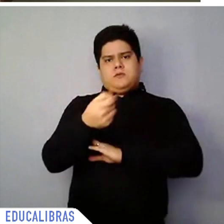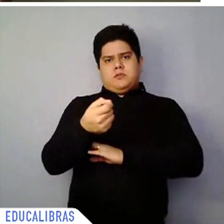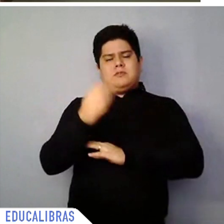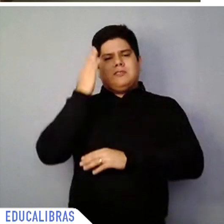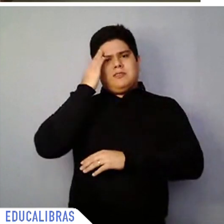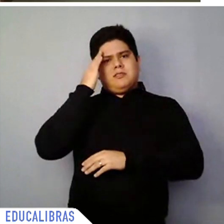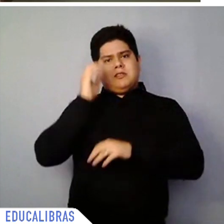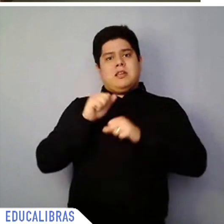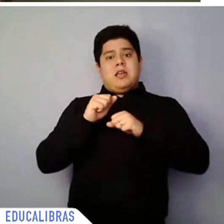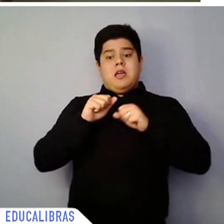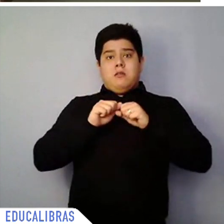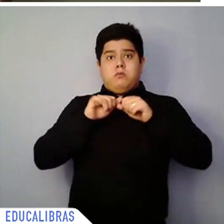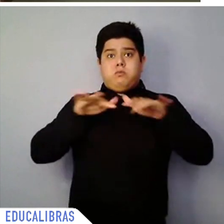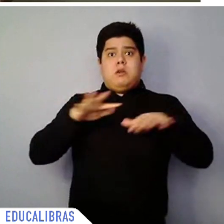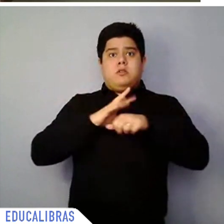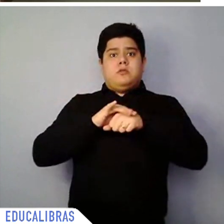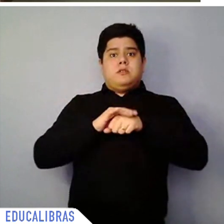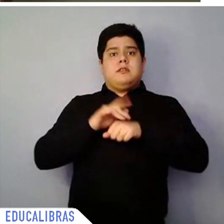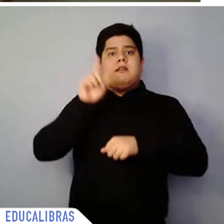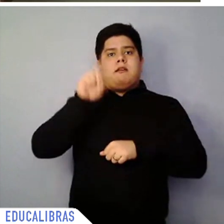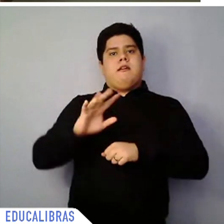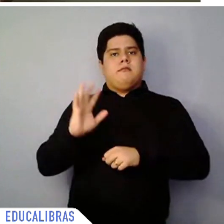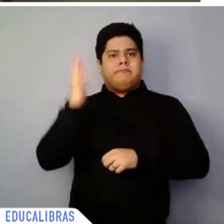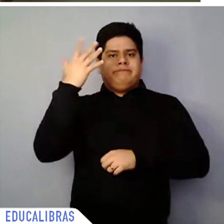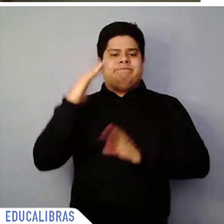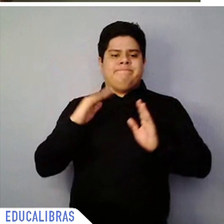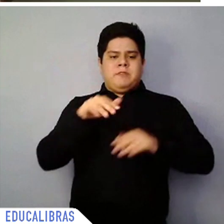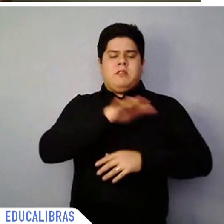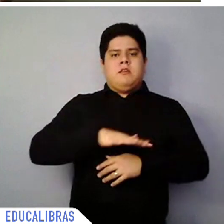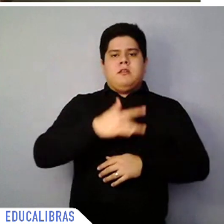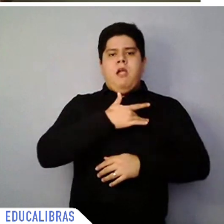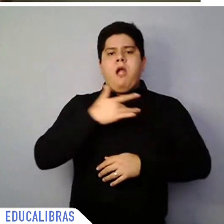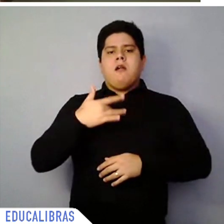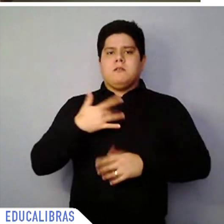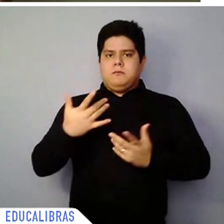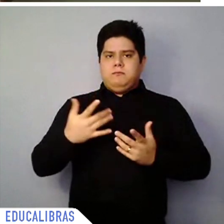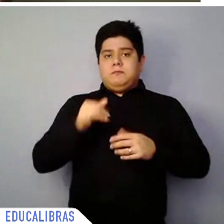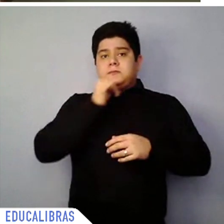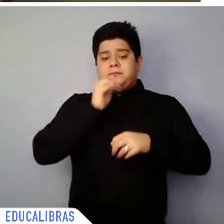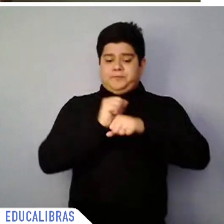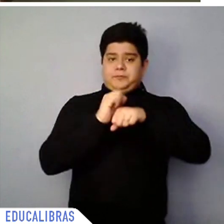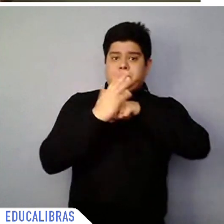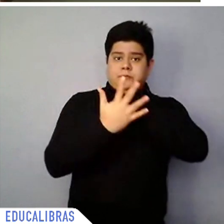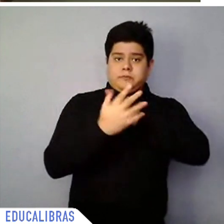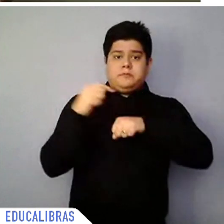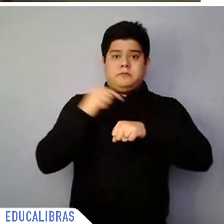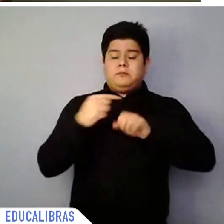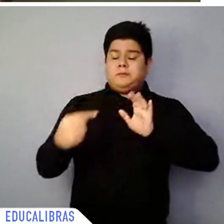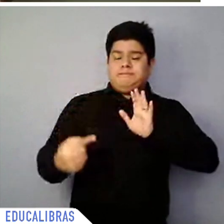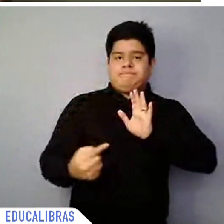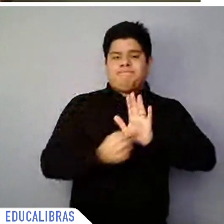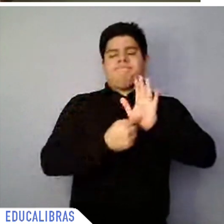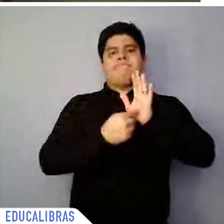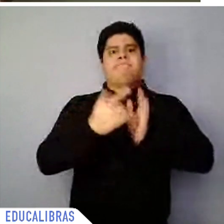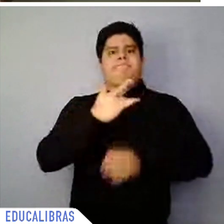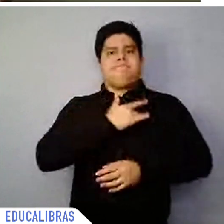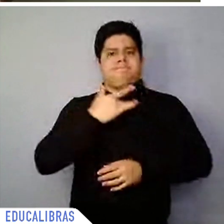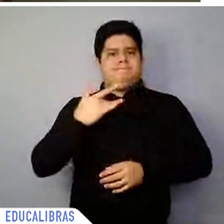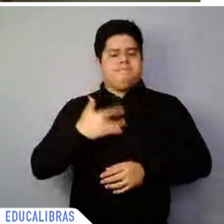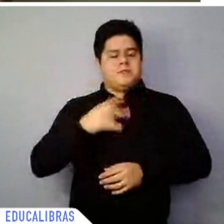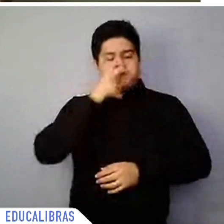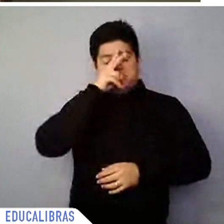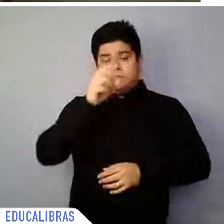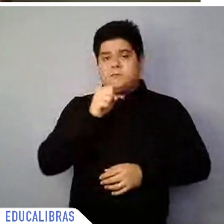the idea is that the pandemics is a sanitary event. In case of the COVID-19, it impacts health